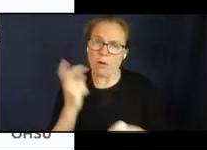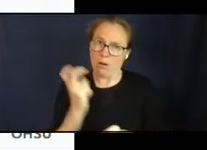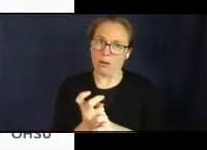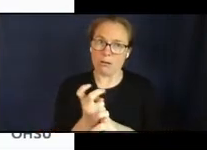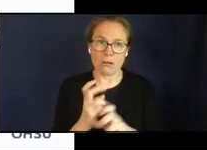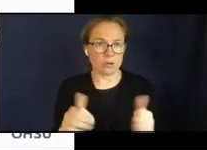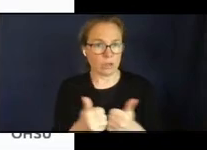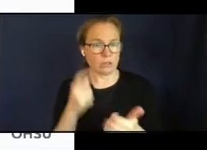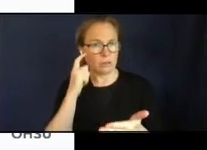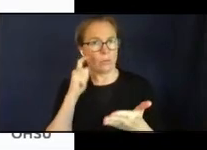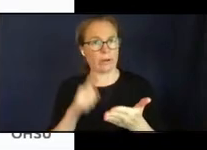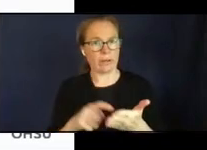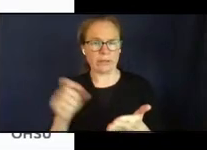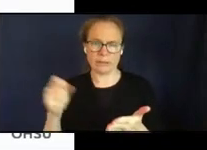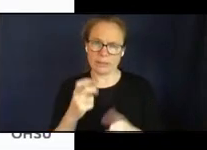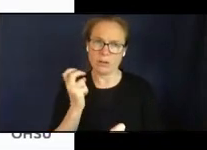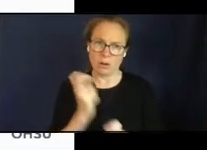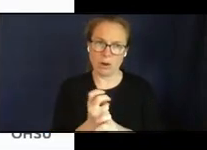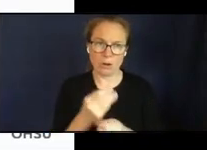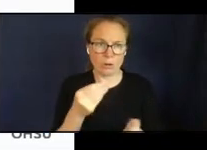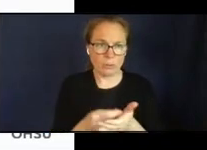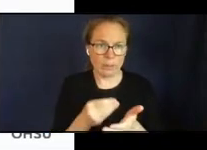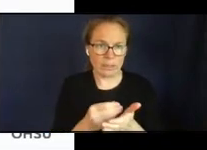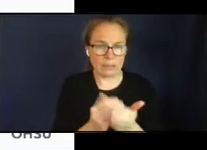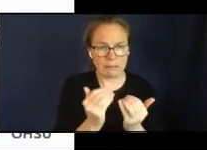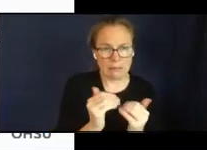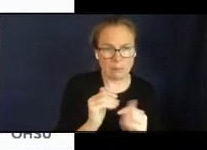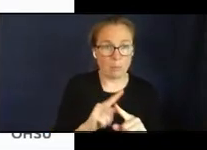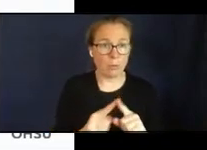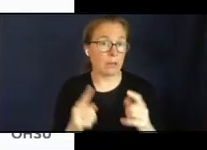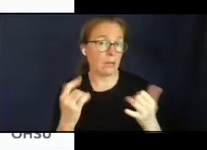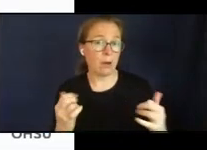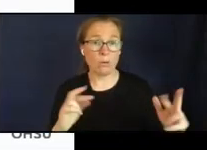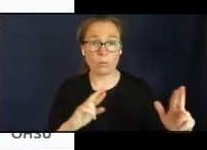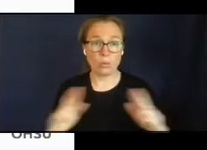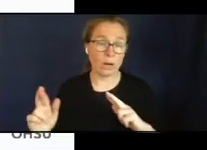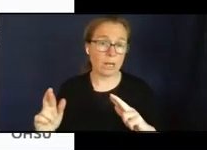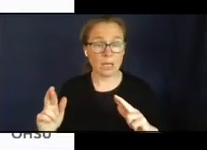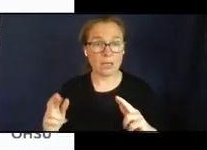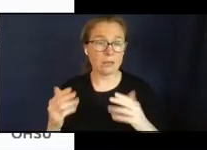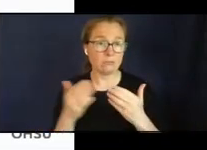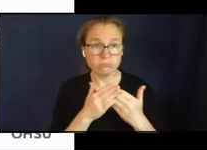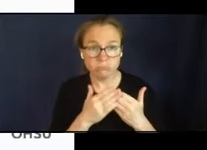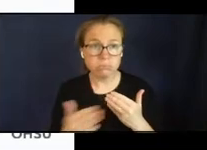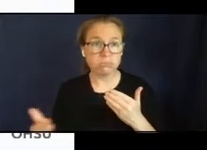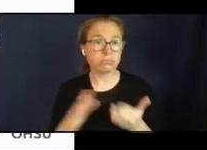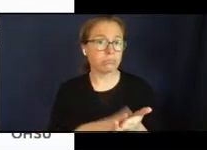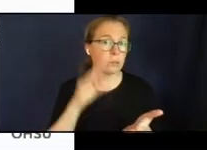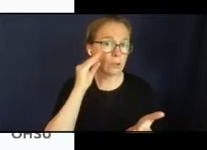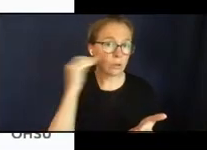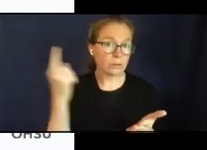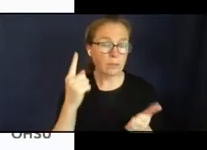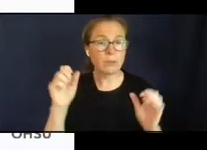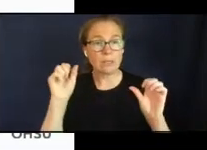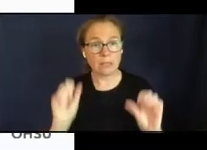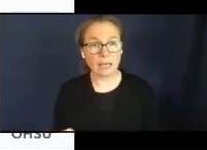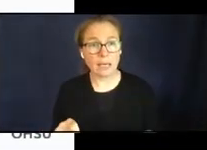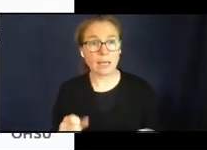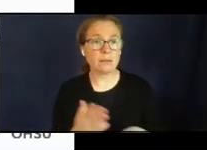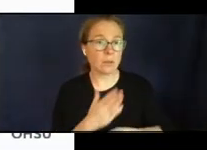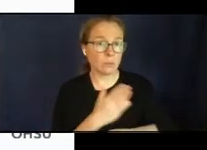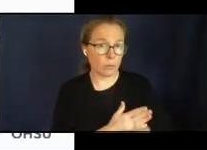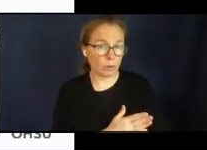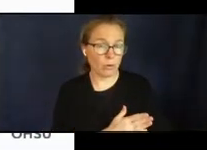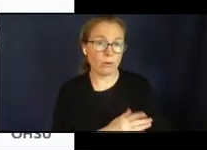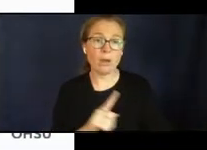we think we're in a good place to move forward for what we've learned. And to Steve's point, we do need to get the margins back to where